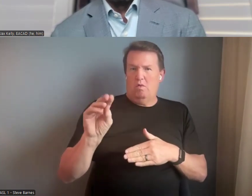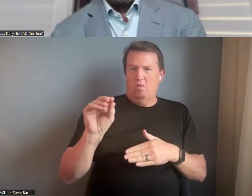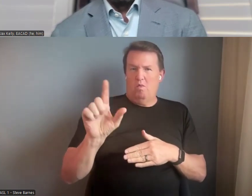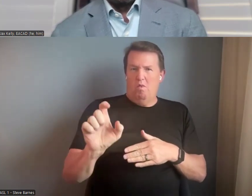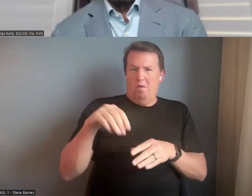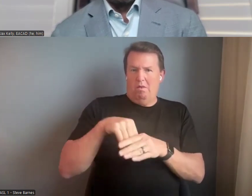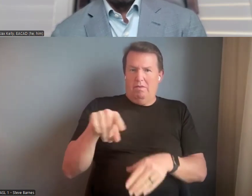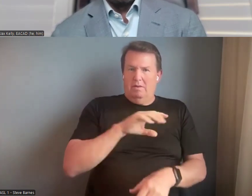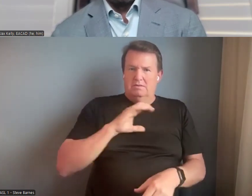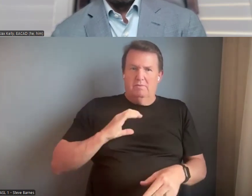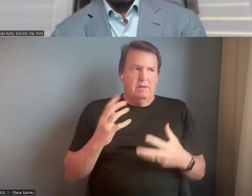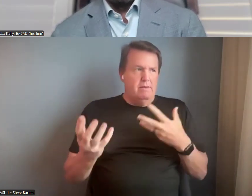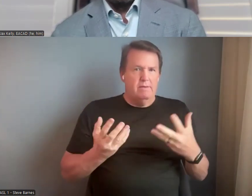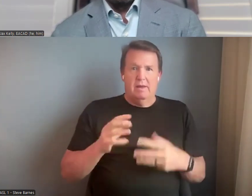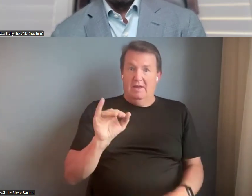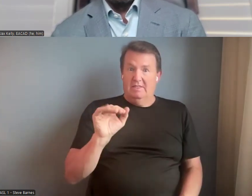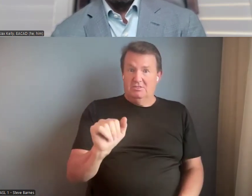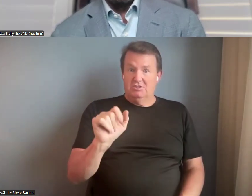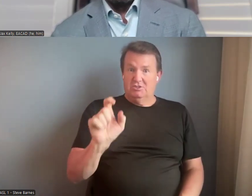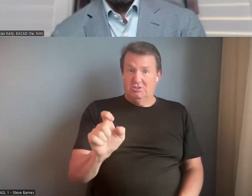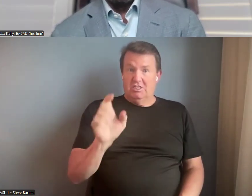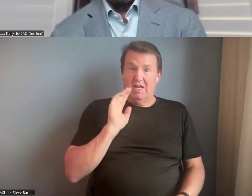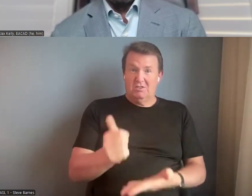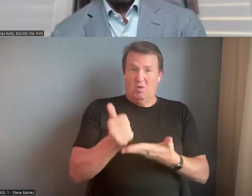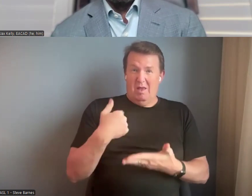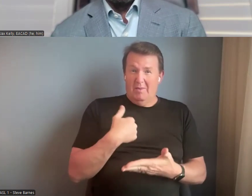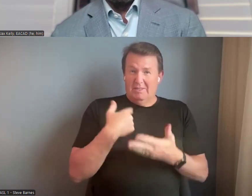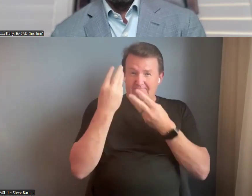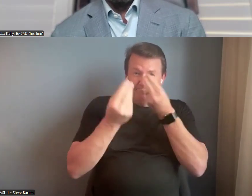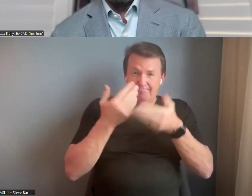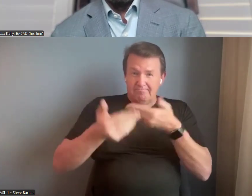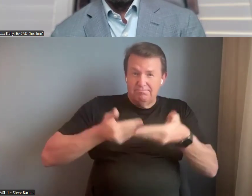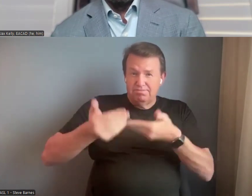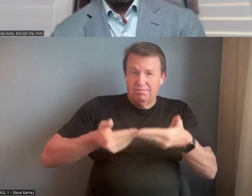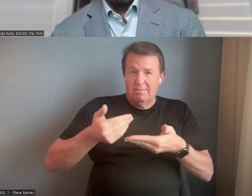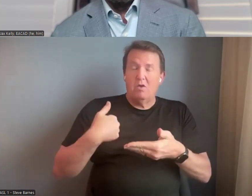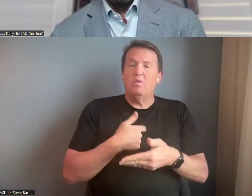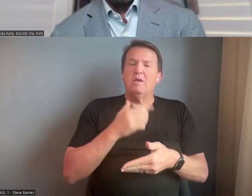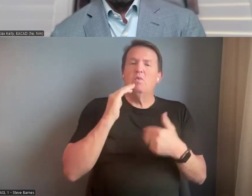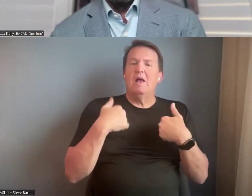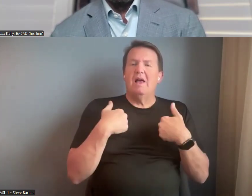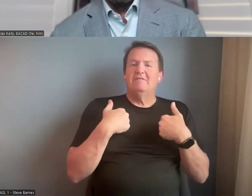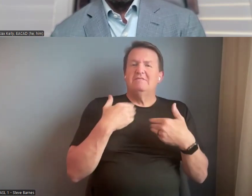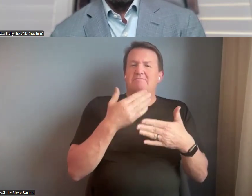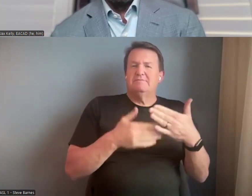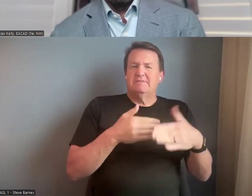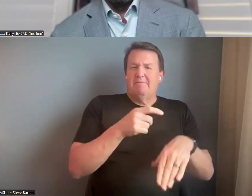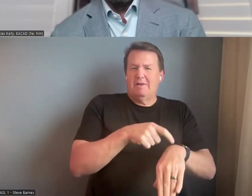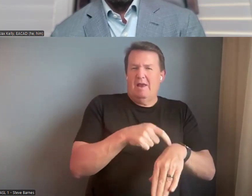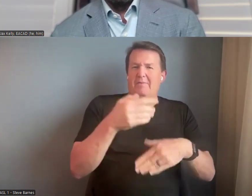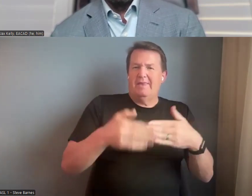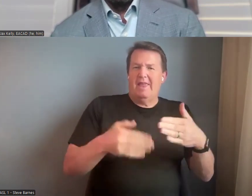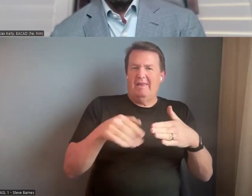committee. Jax is going to be helping us think through that, and we're going to have some time towards the end of the meeting to start thinking through that.